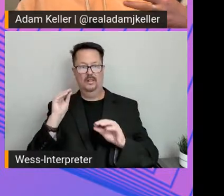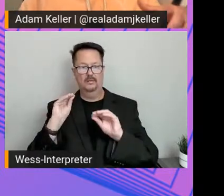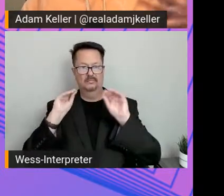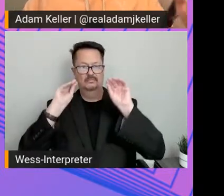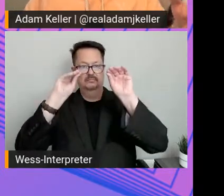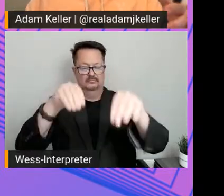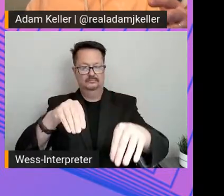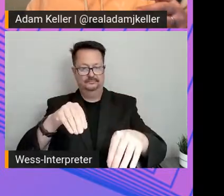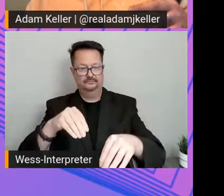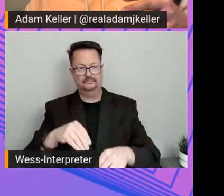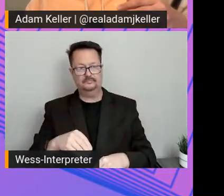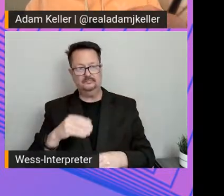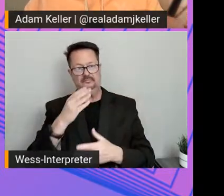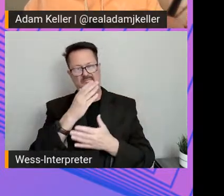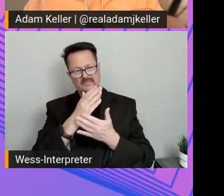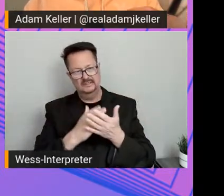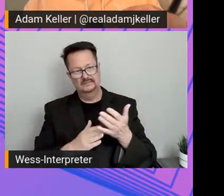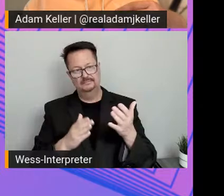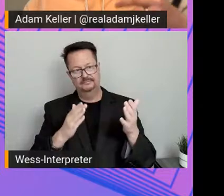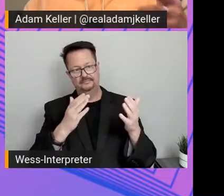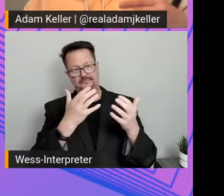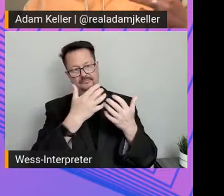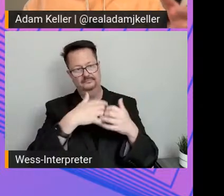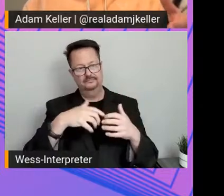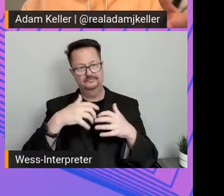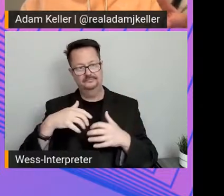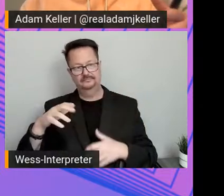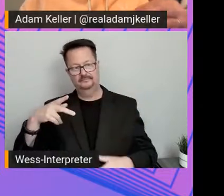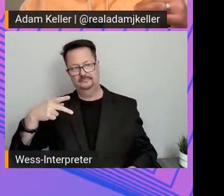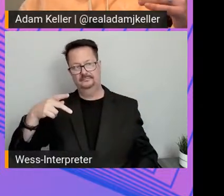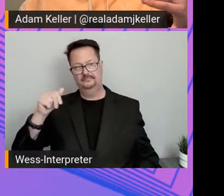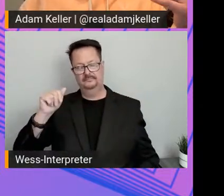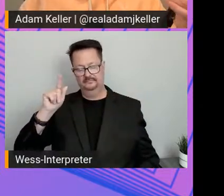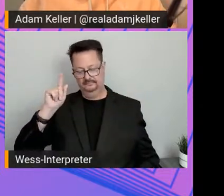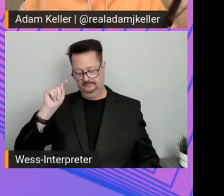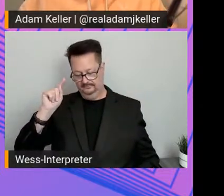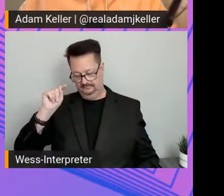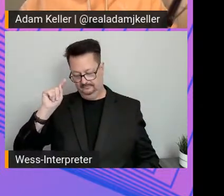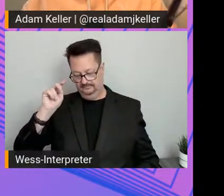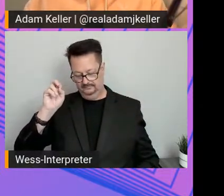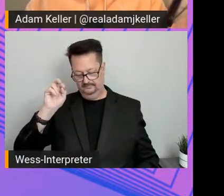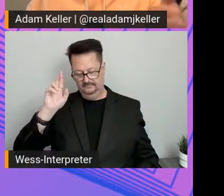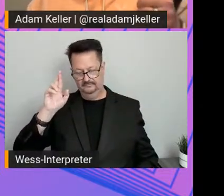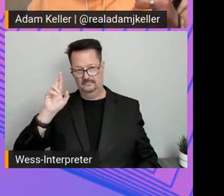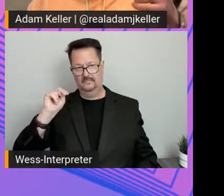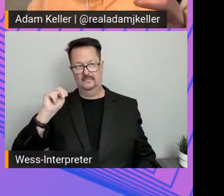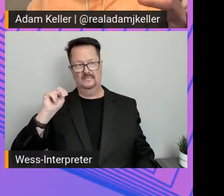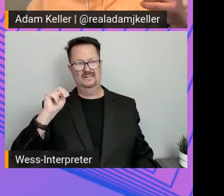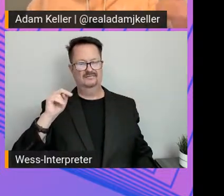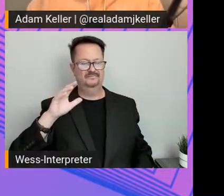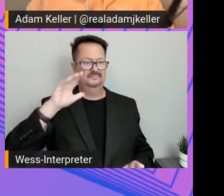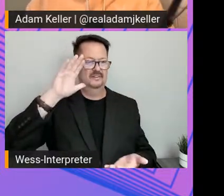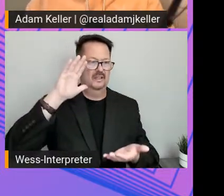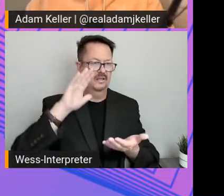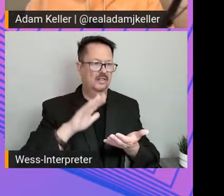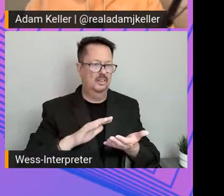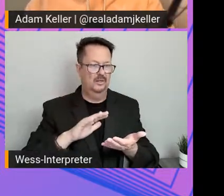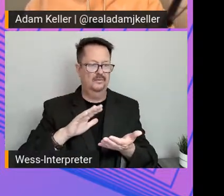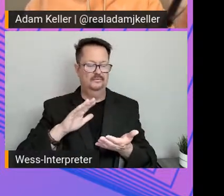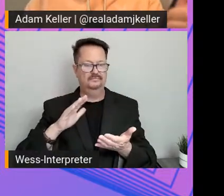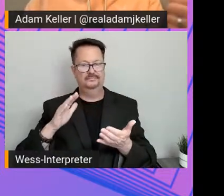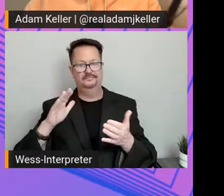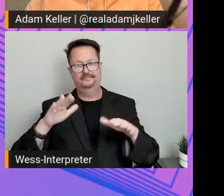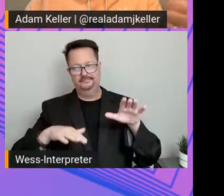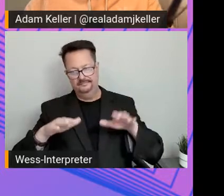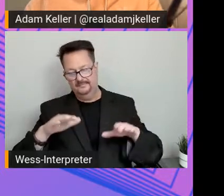So some of the patterns that Copilot builds on are going to be a load balance web service. So this is your front-end web services